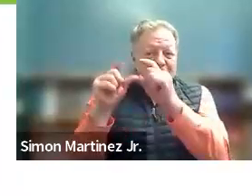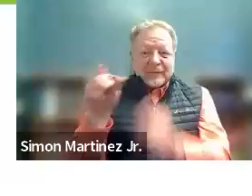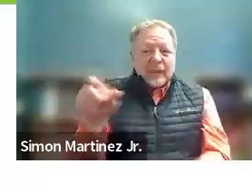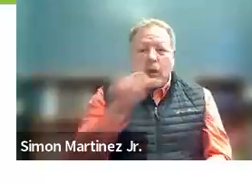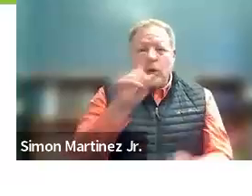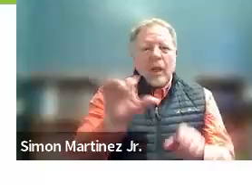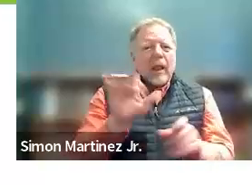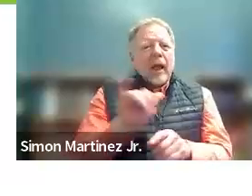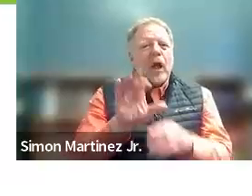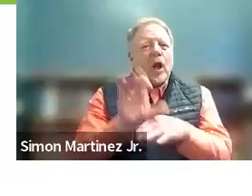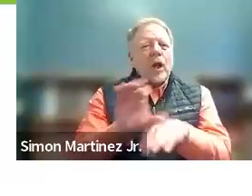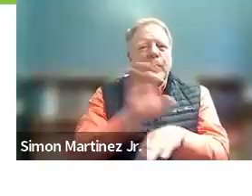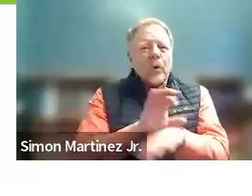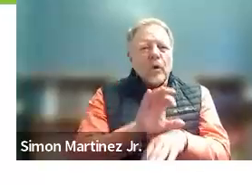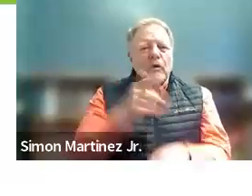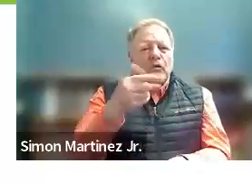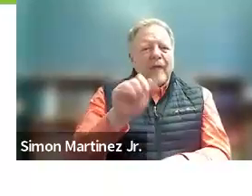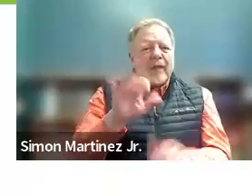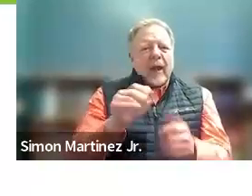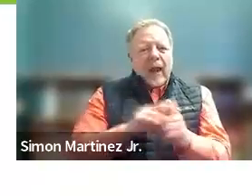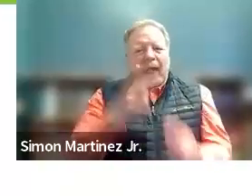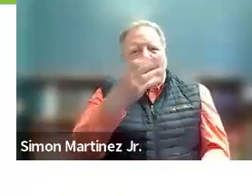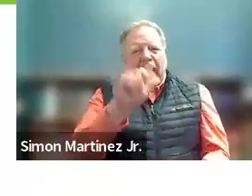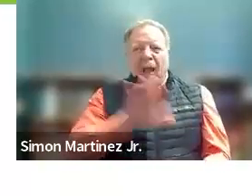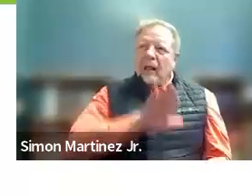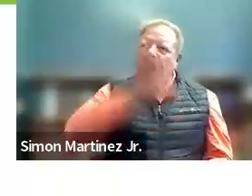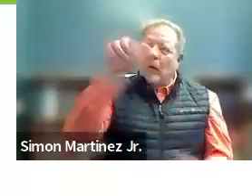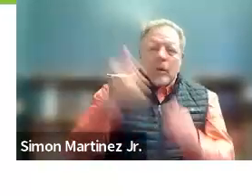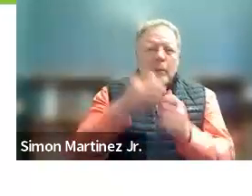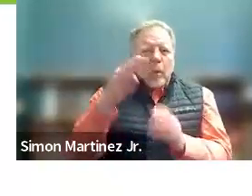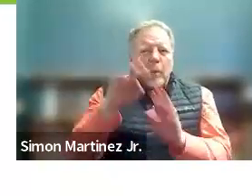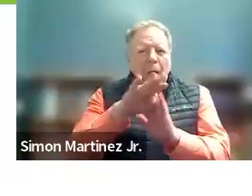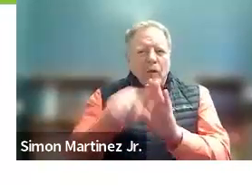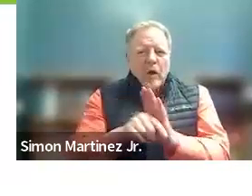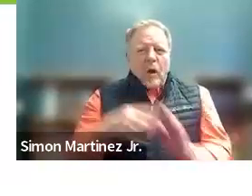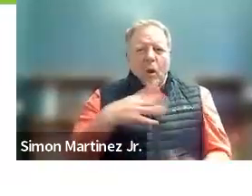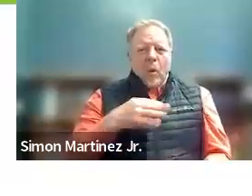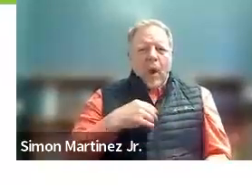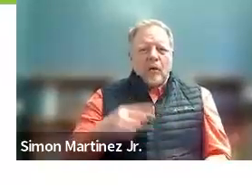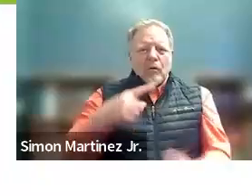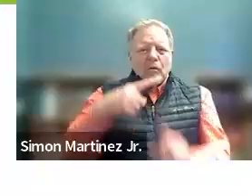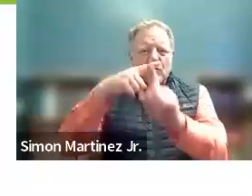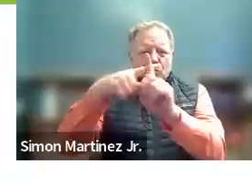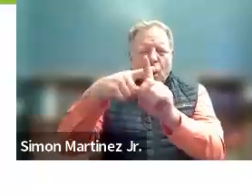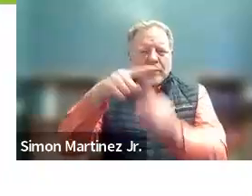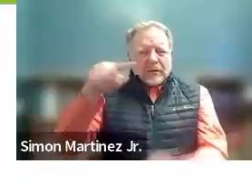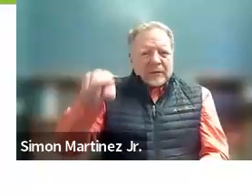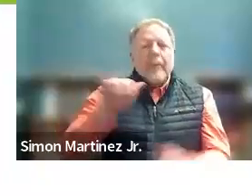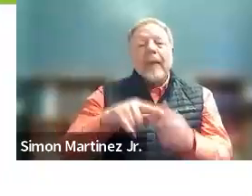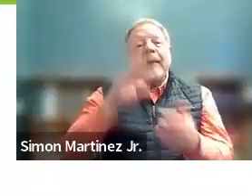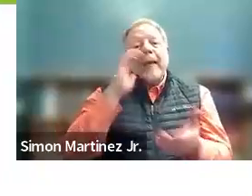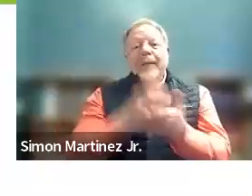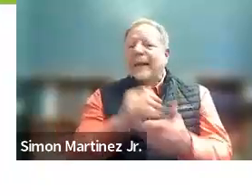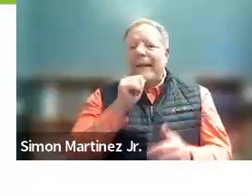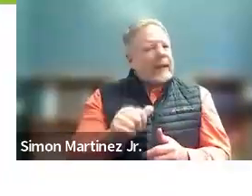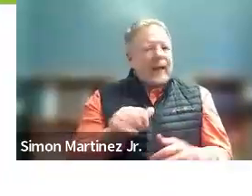computer graphic of like a hill with a blue background, and there's like kind of a white cross through it, and that means that the image didn't